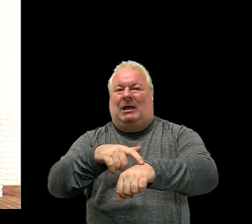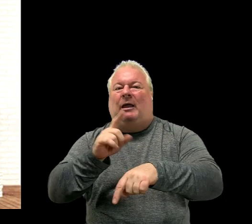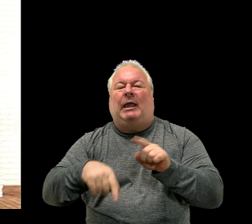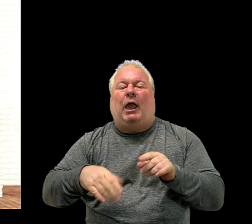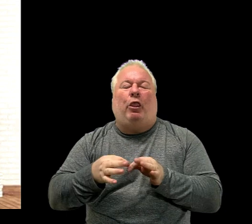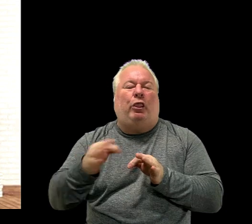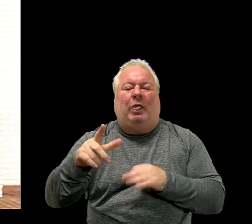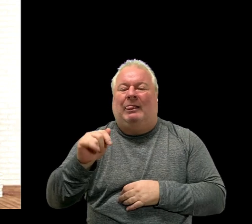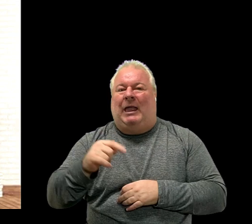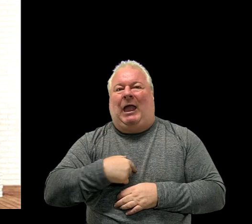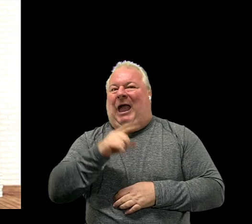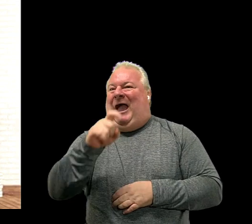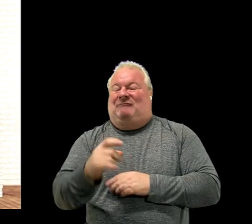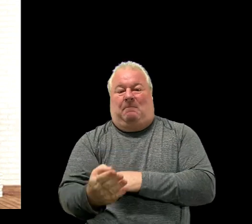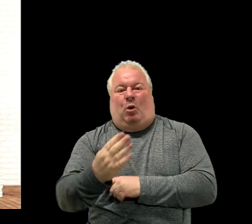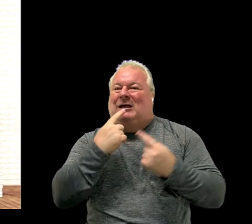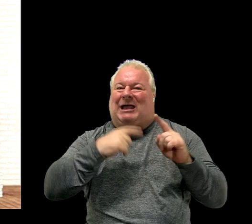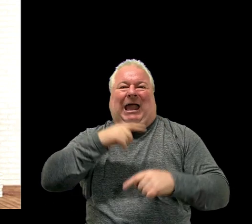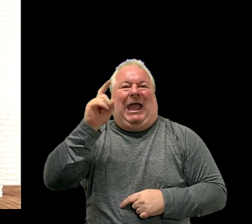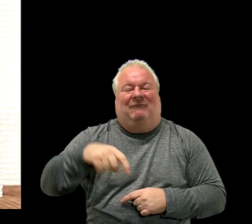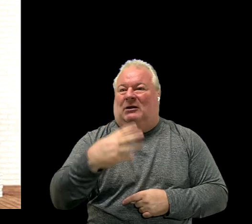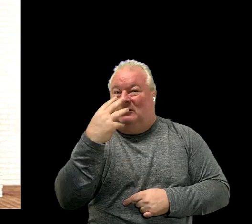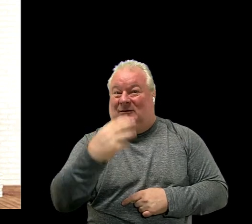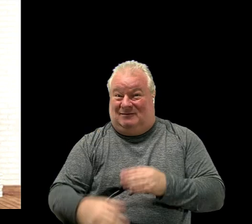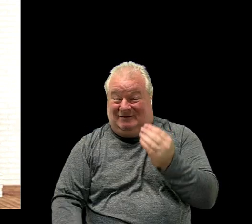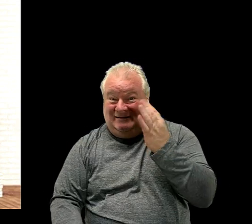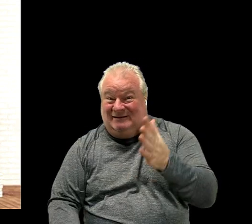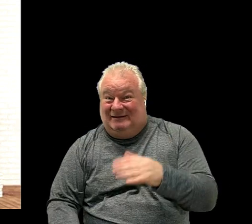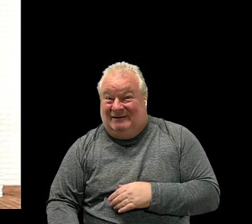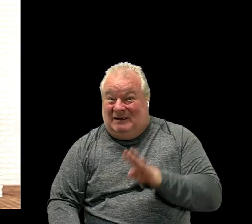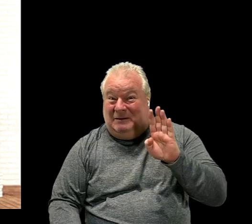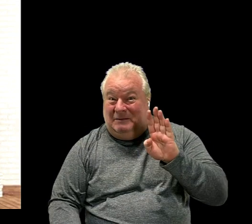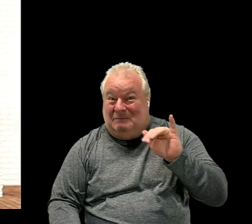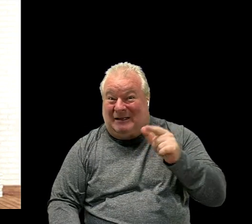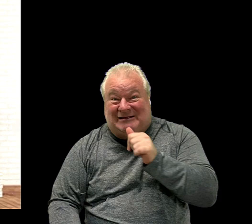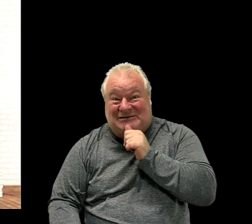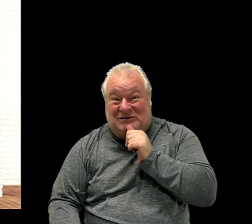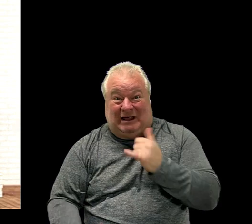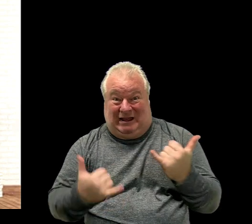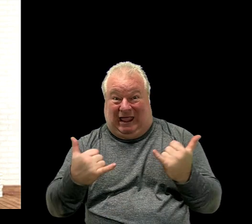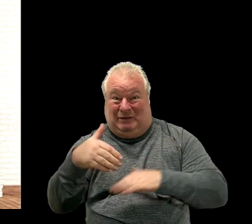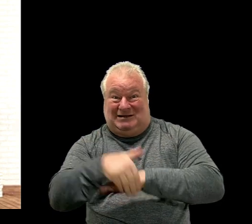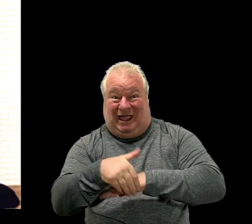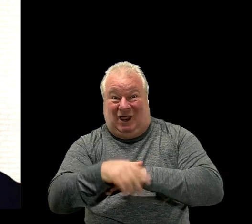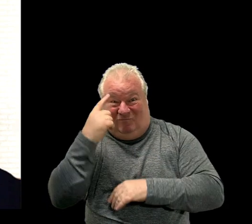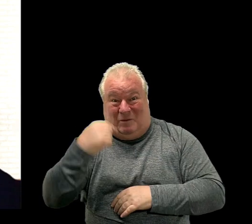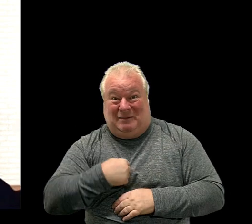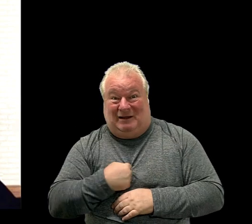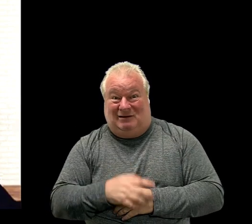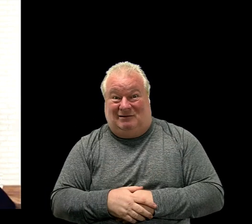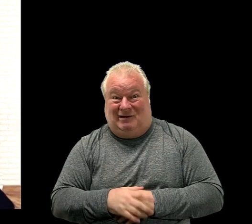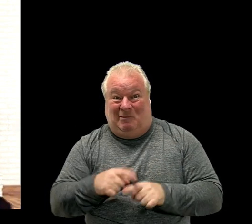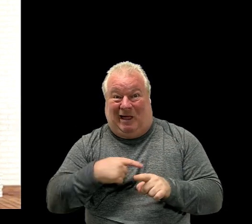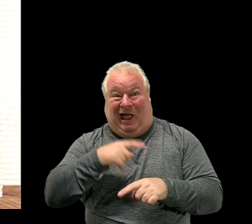this announcement no matter what. And I'll let you in on a little secret. It's nighttime right now for me, but I knew I had to get